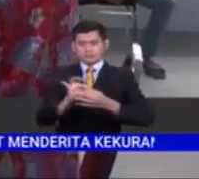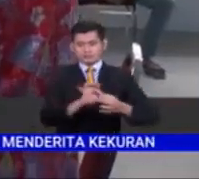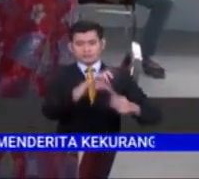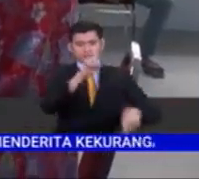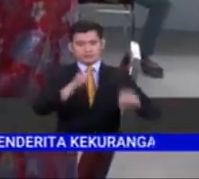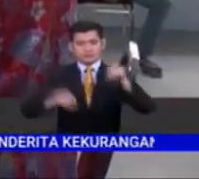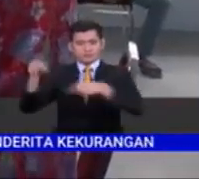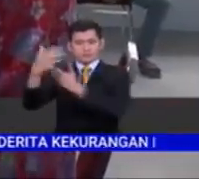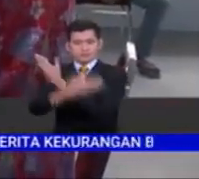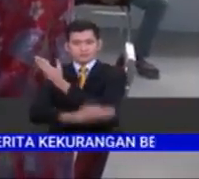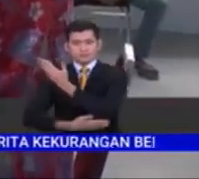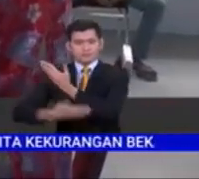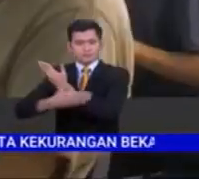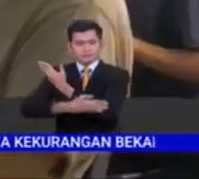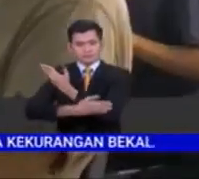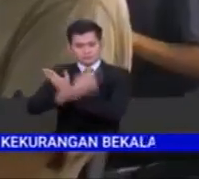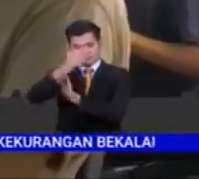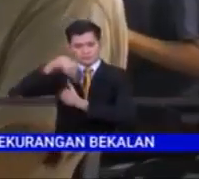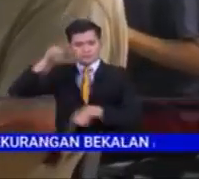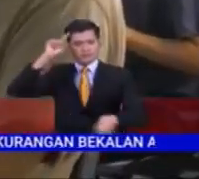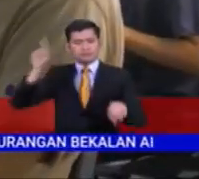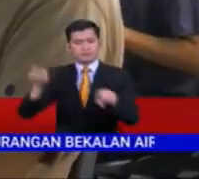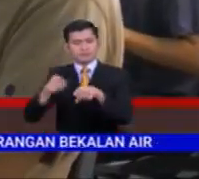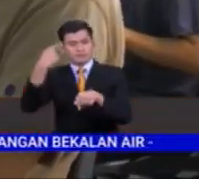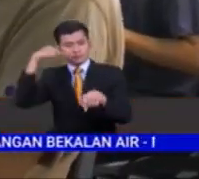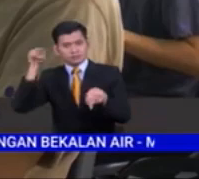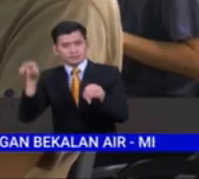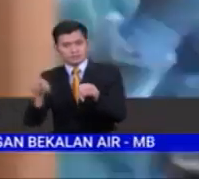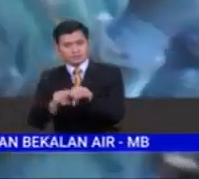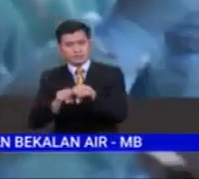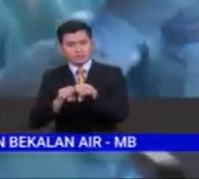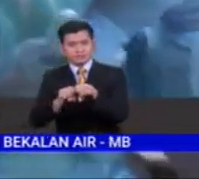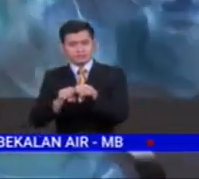our national vaccination rollouts our highest priority.